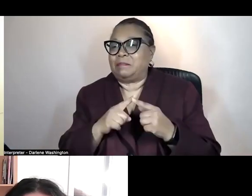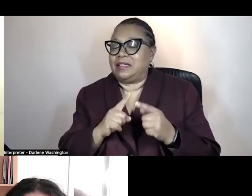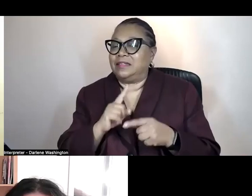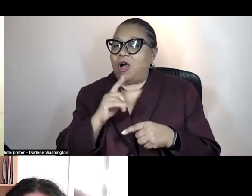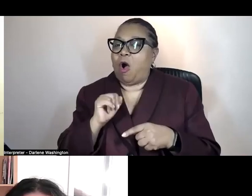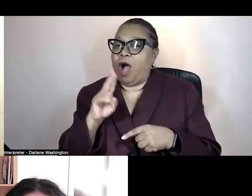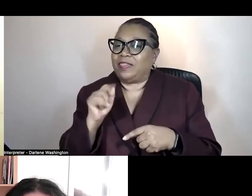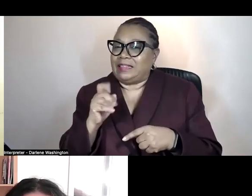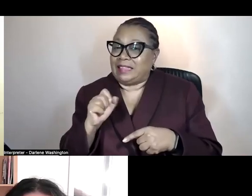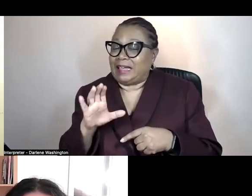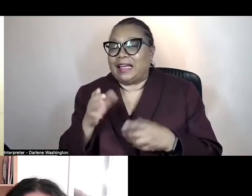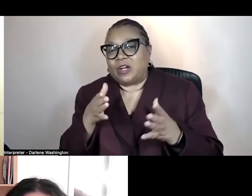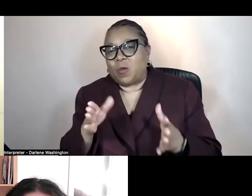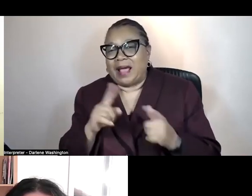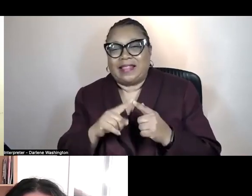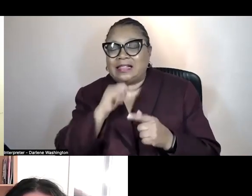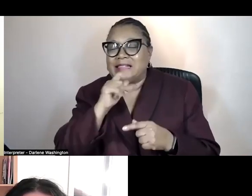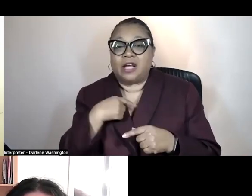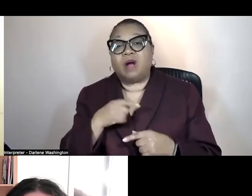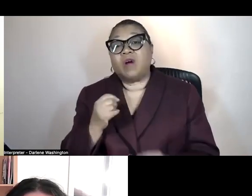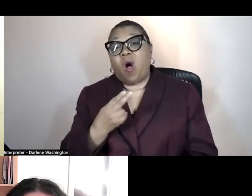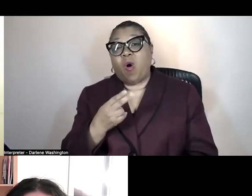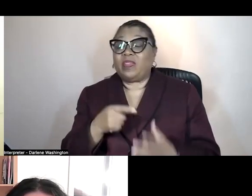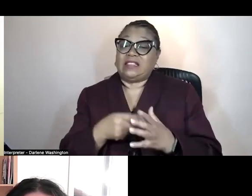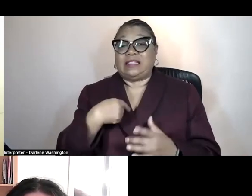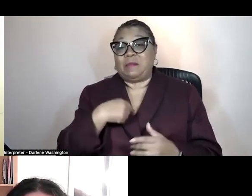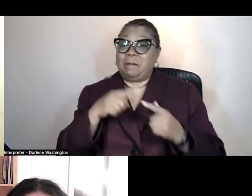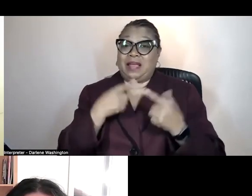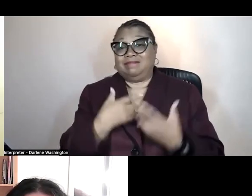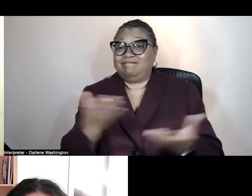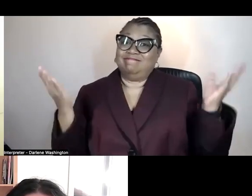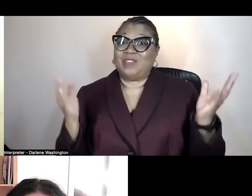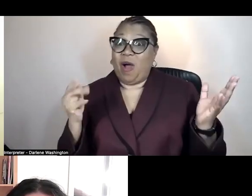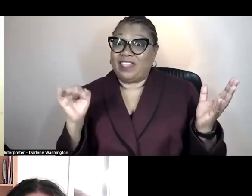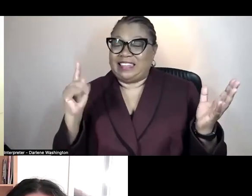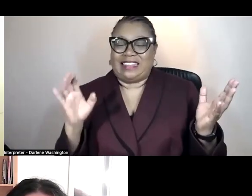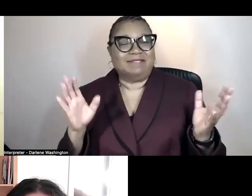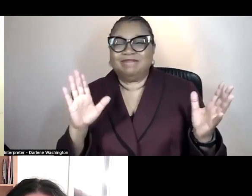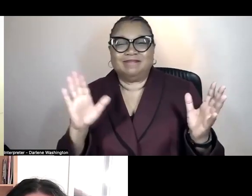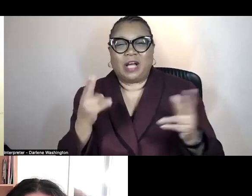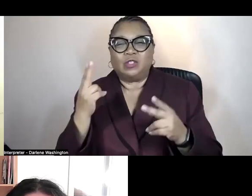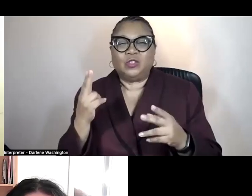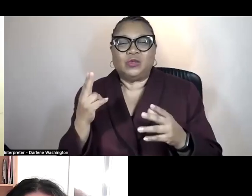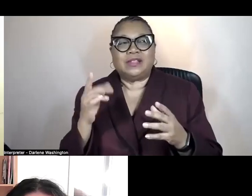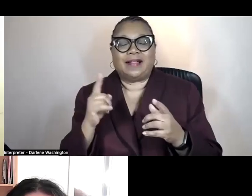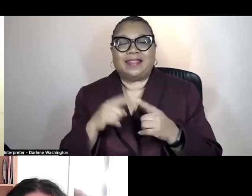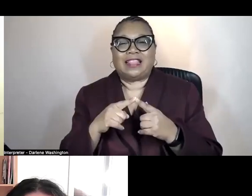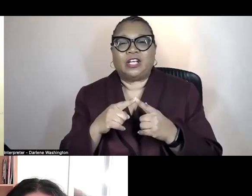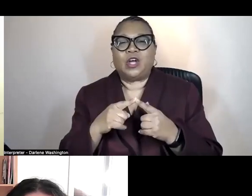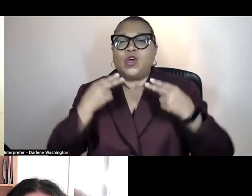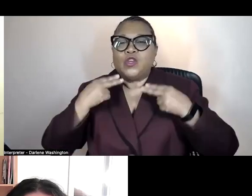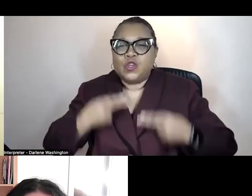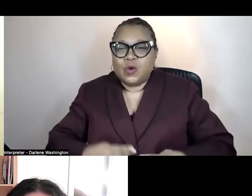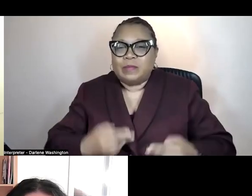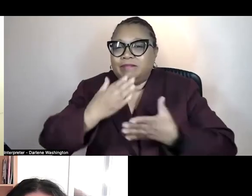authentic in a way that's not just, oh, this is me being authentic, but in a way that's using the